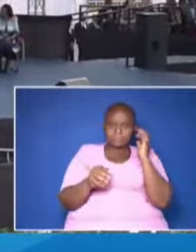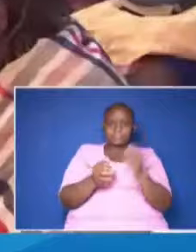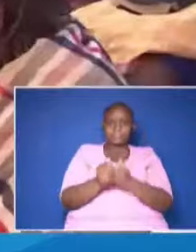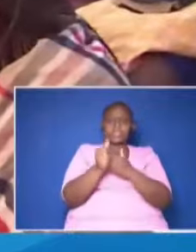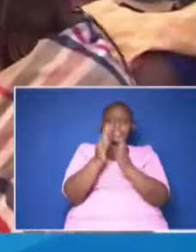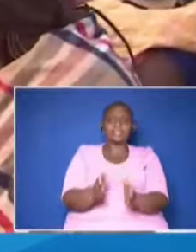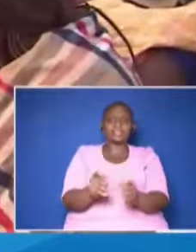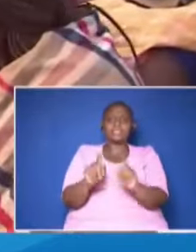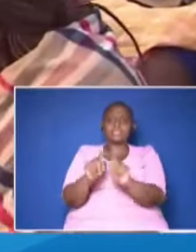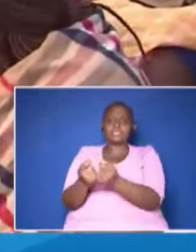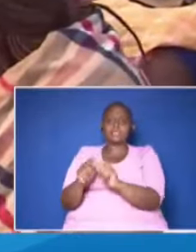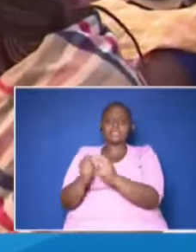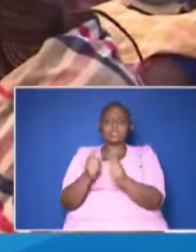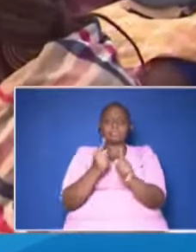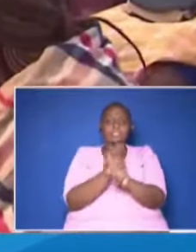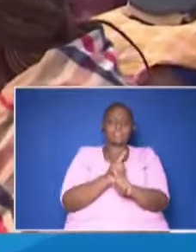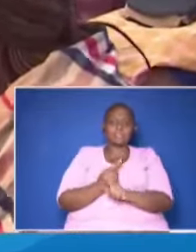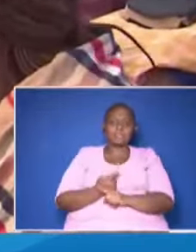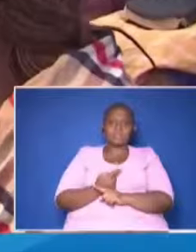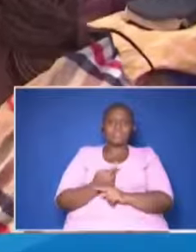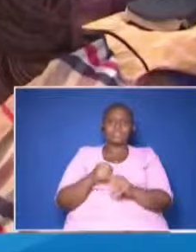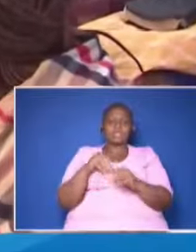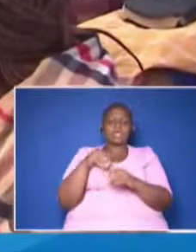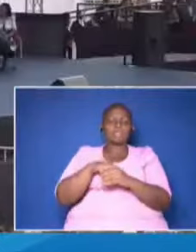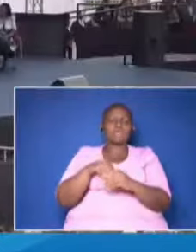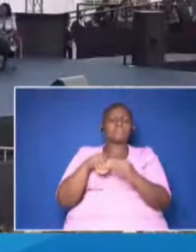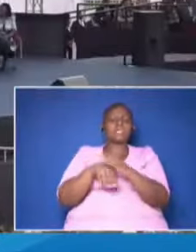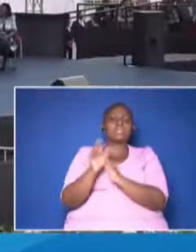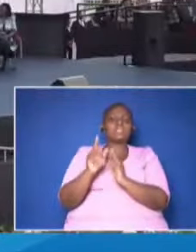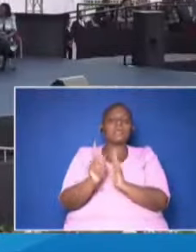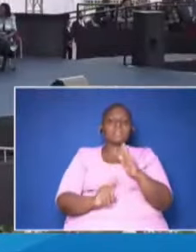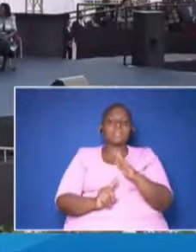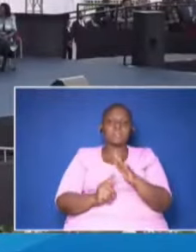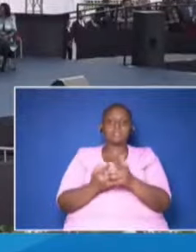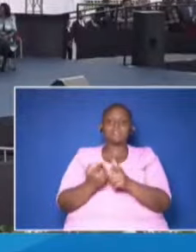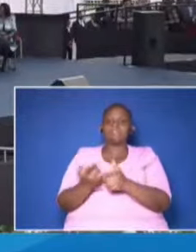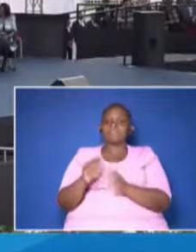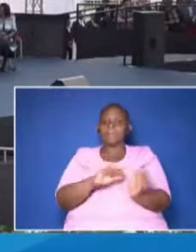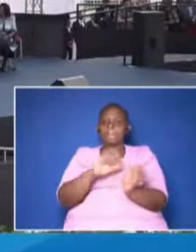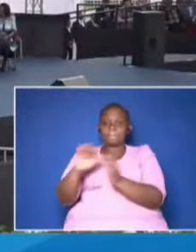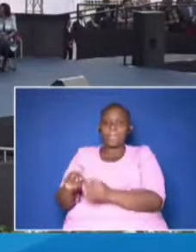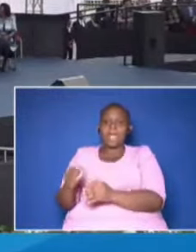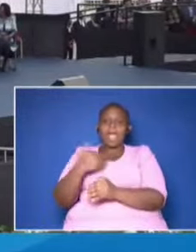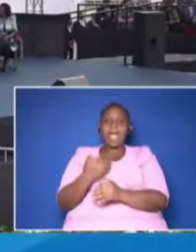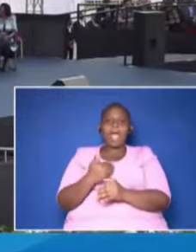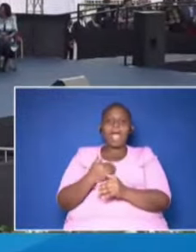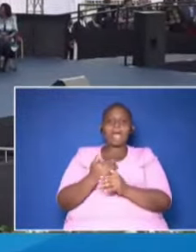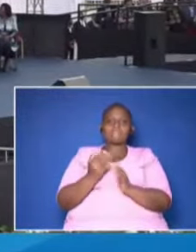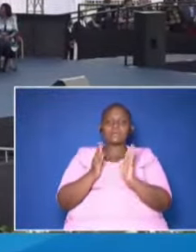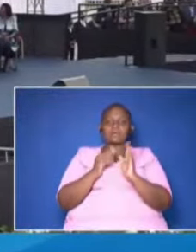here that was involved in Ministry then we have apost Yuma